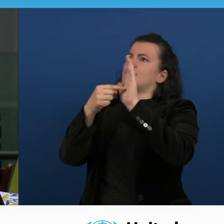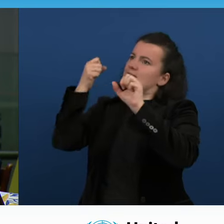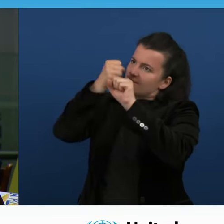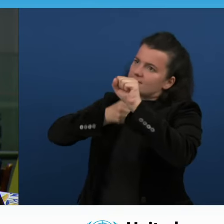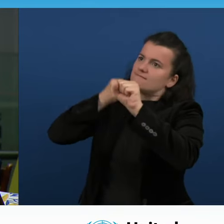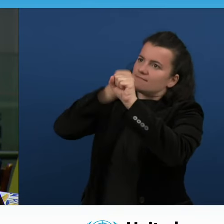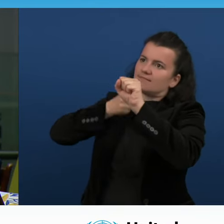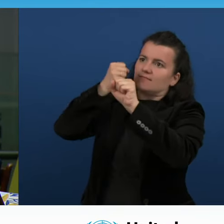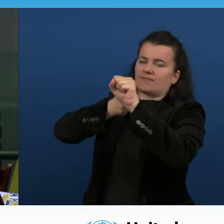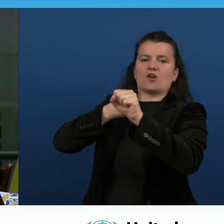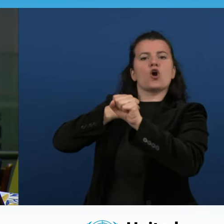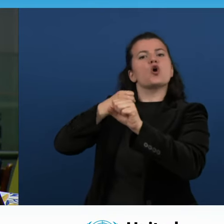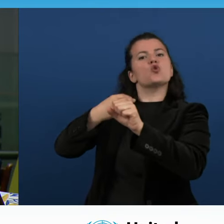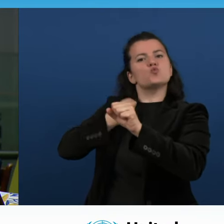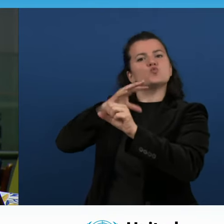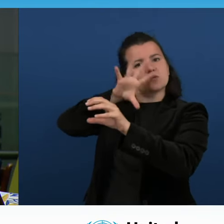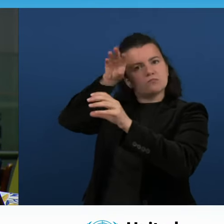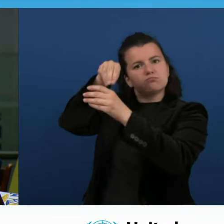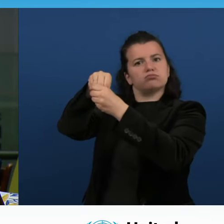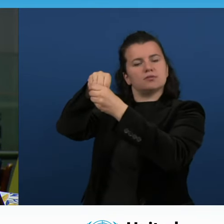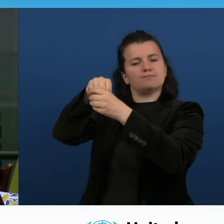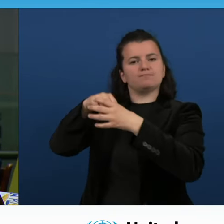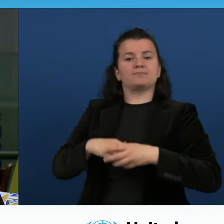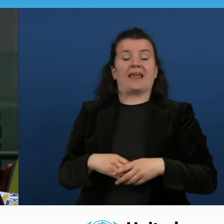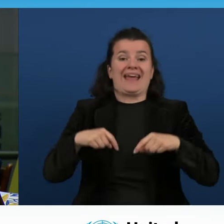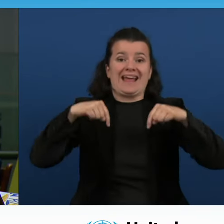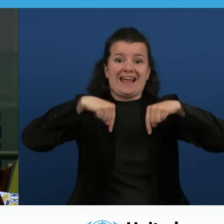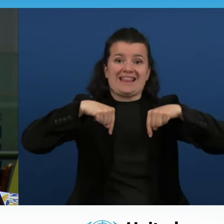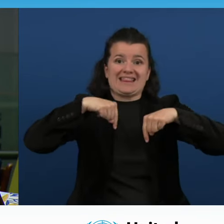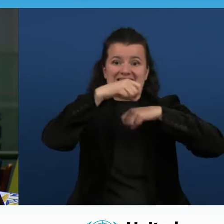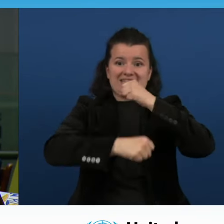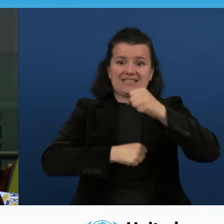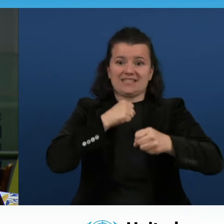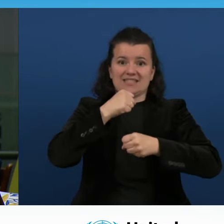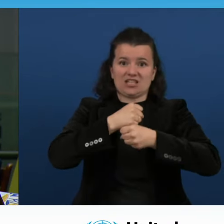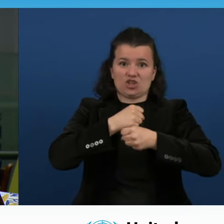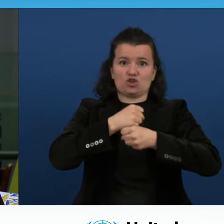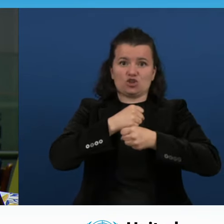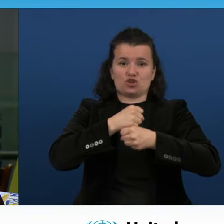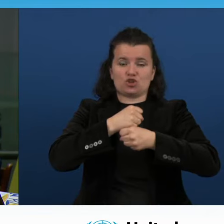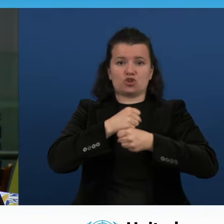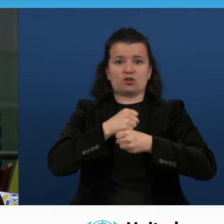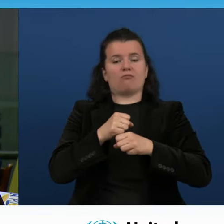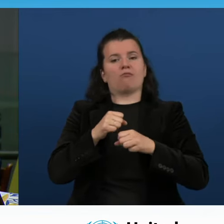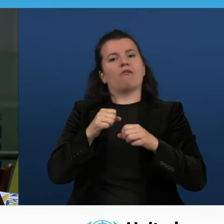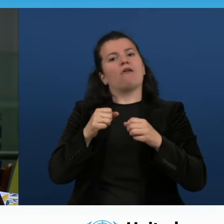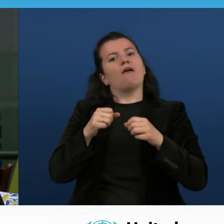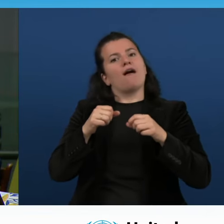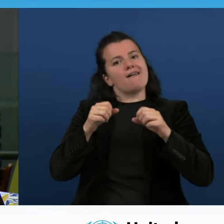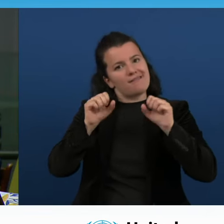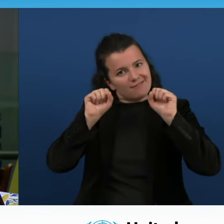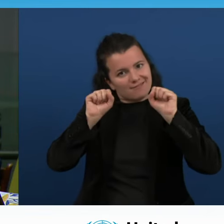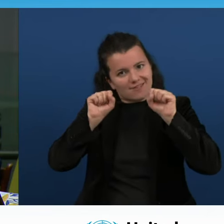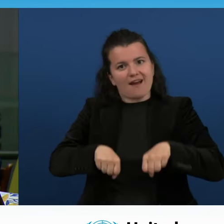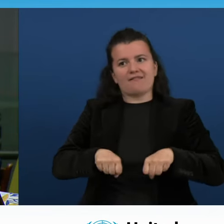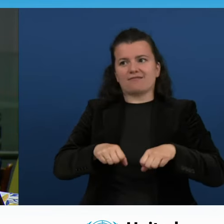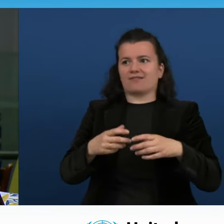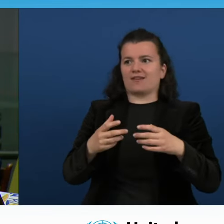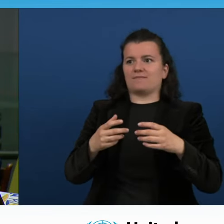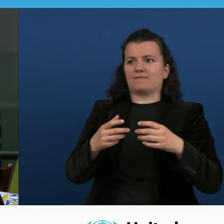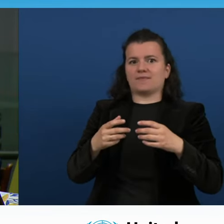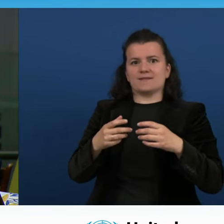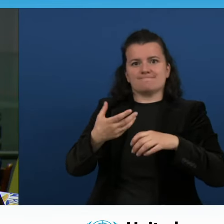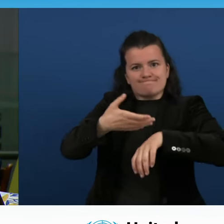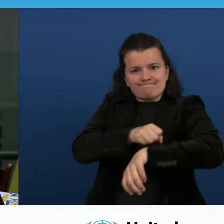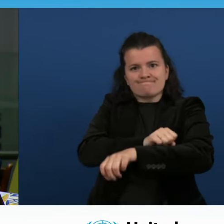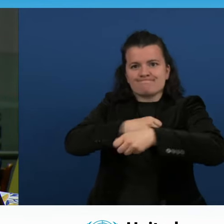this year we have an opportunity about rebuilding trust, about restoring hope. The upcoming